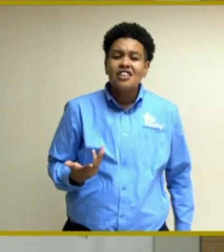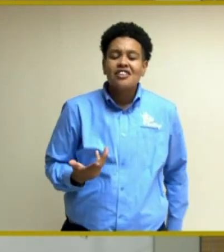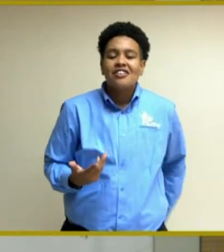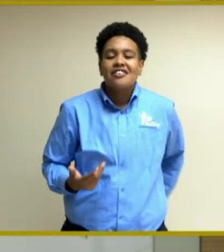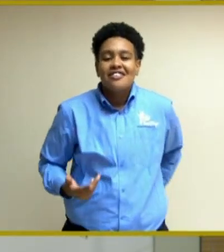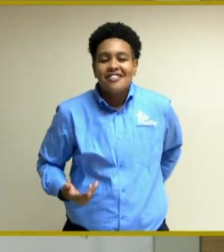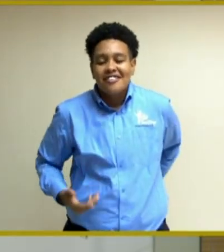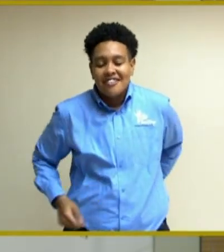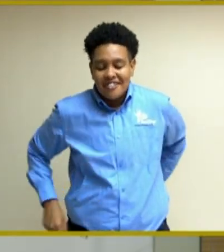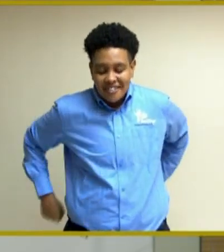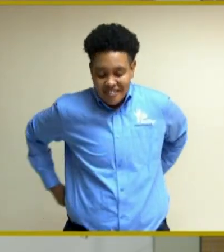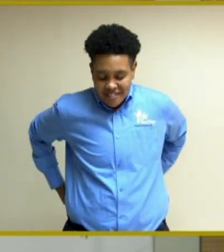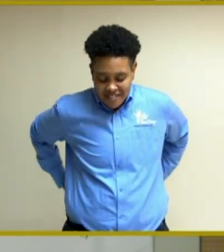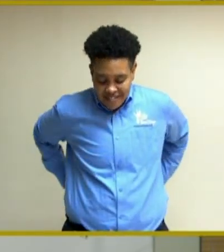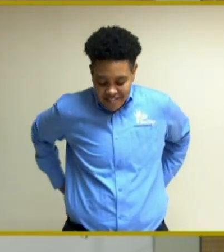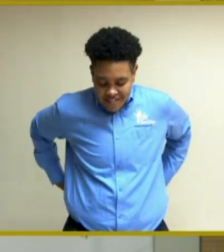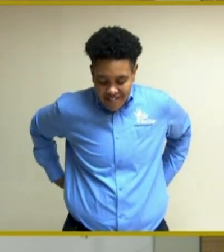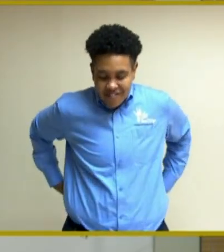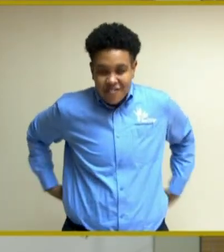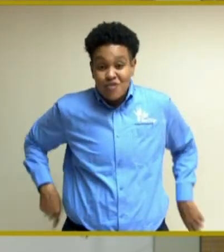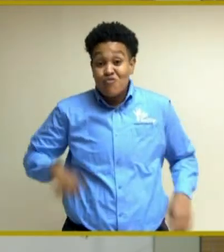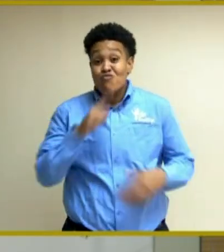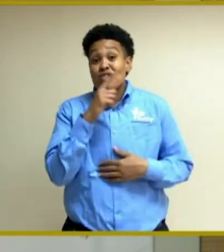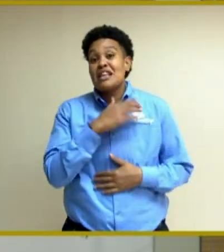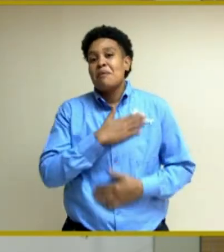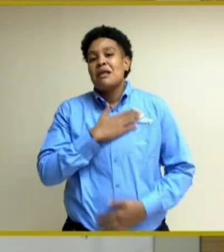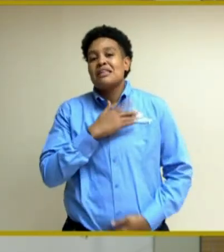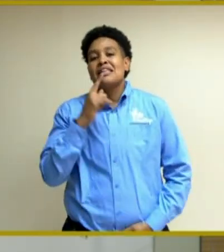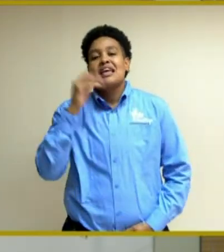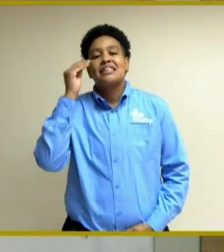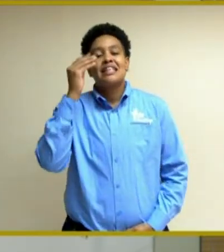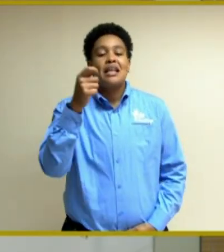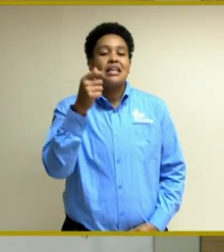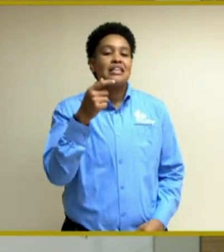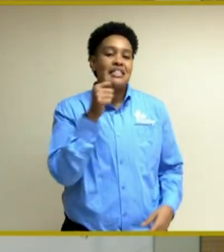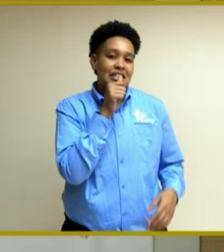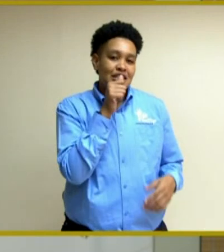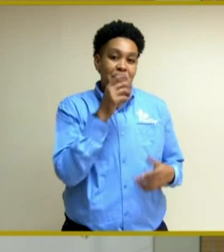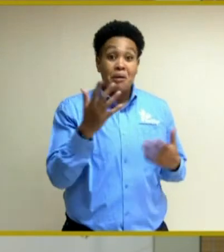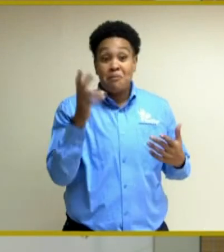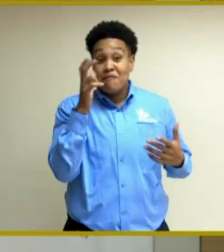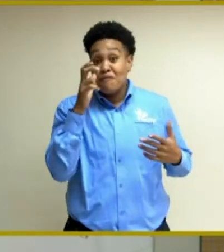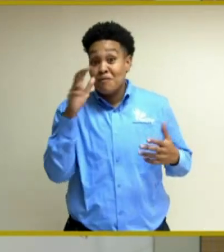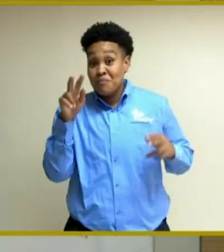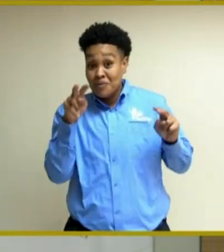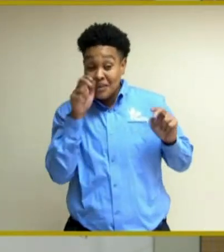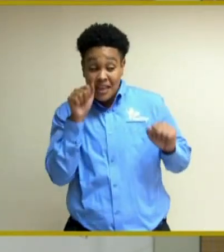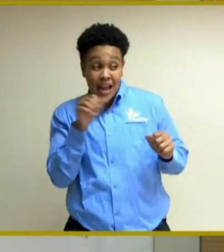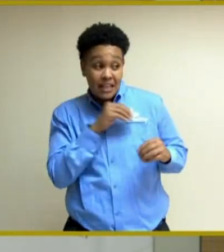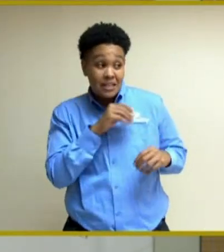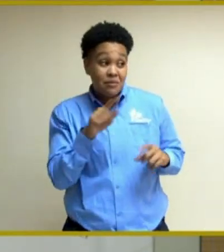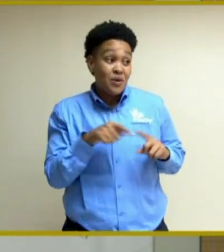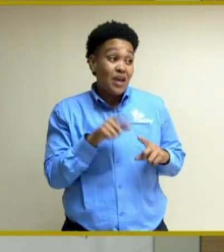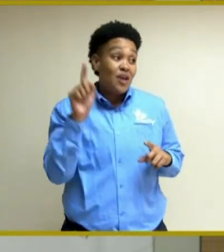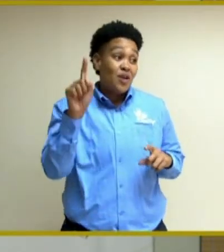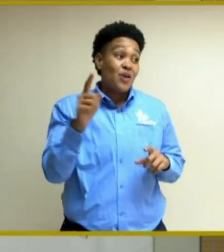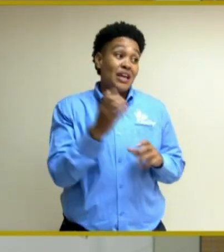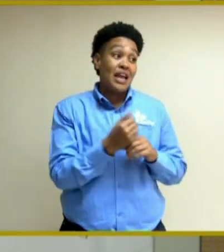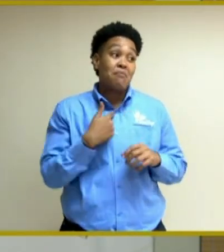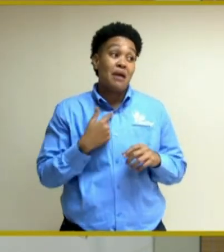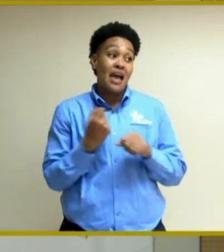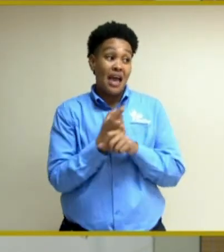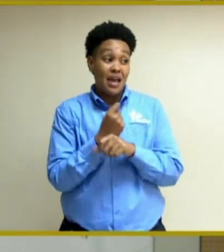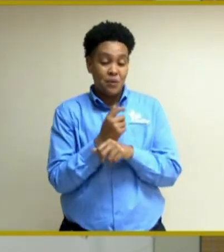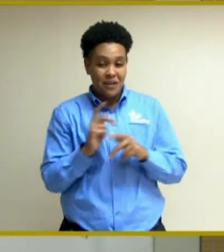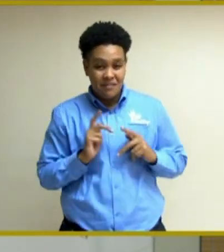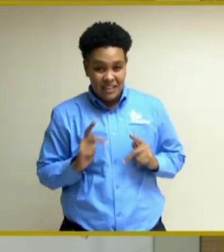and it was really very pleasant. Well, I tell you my little secret, and maybe the viewers can adopt it. When I go to do my annual